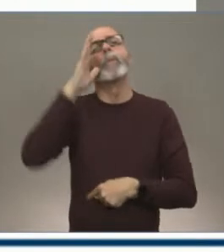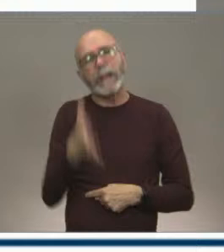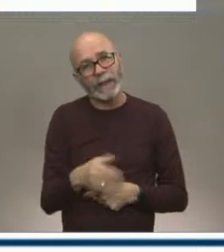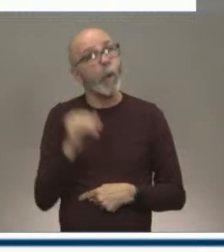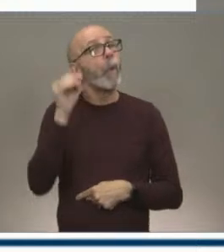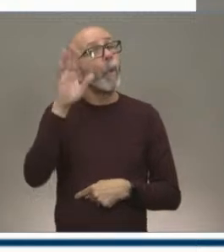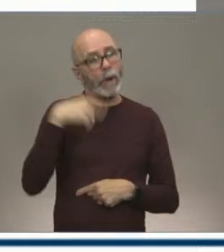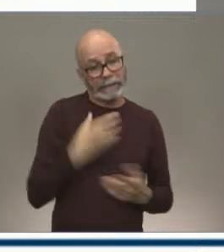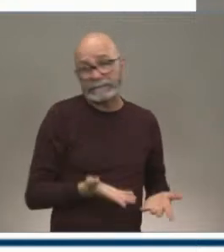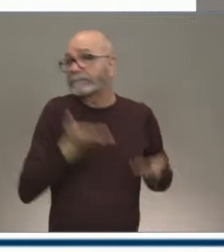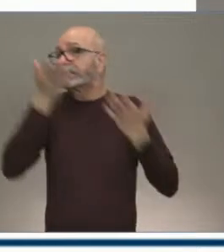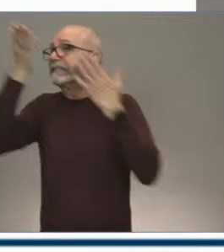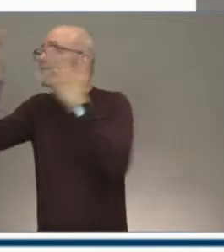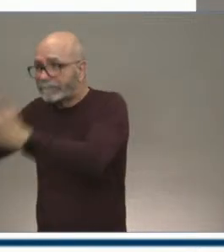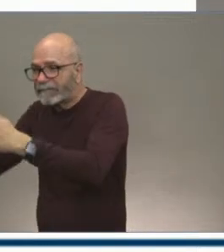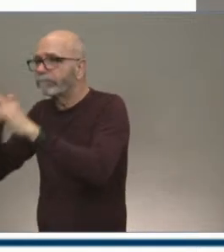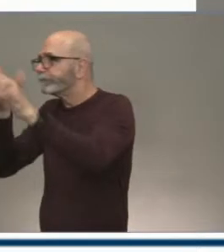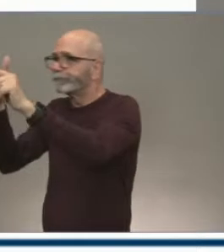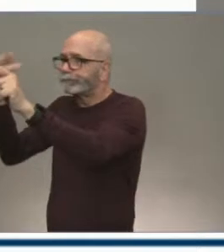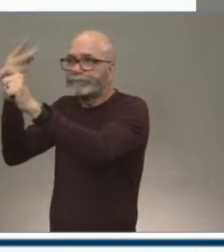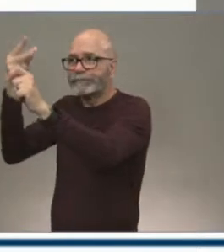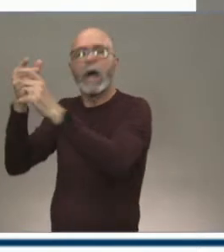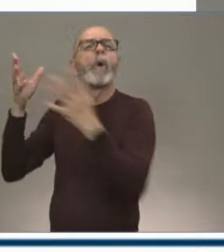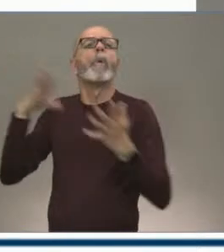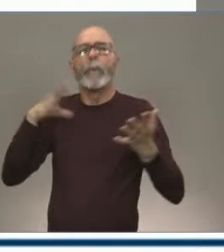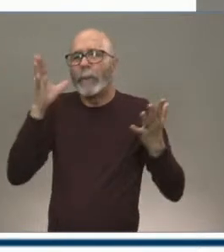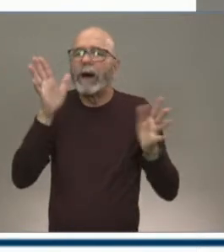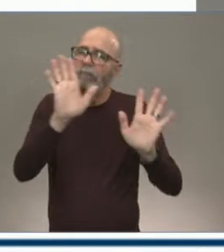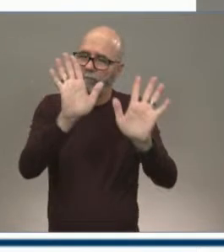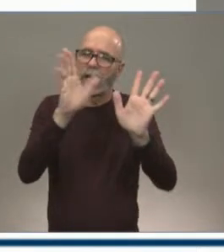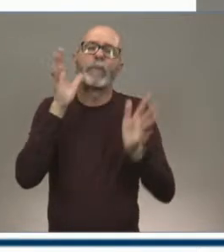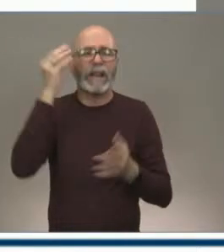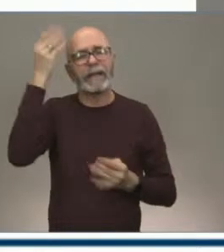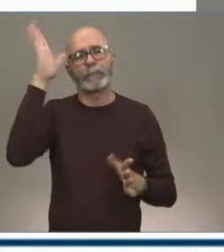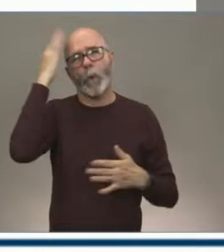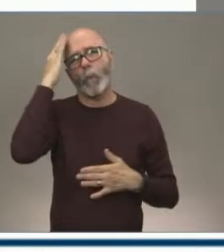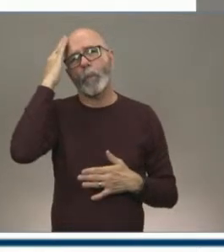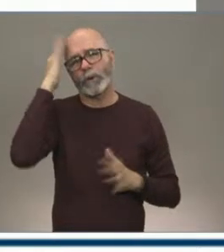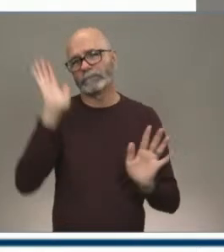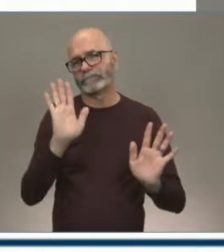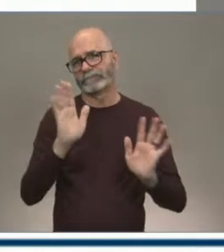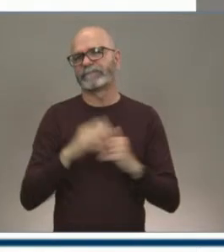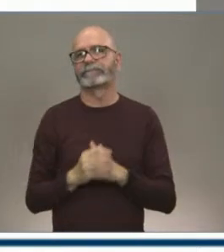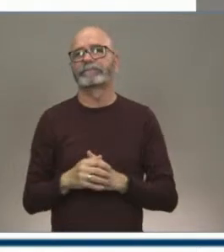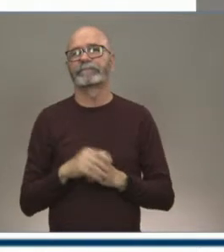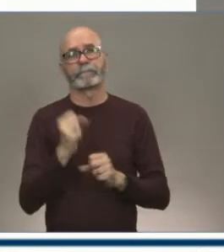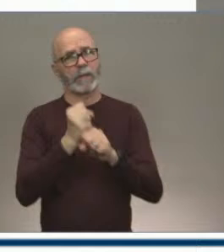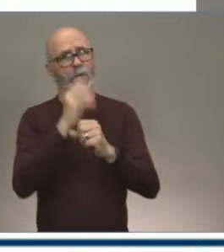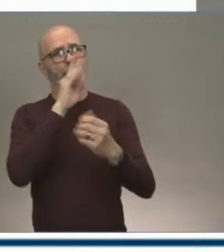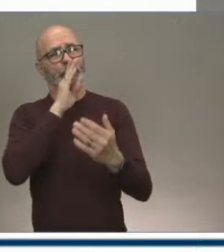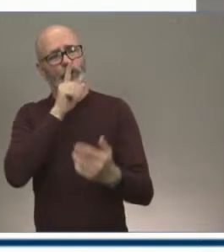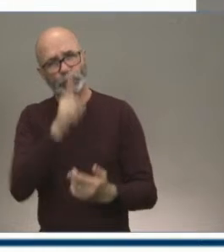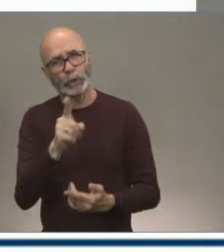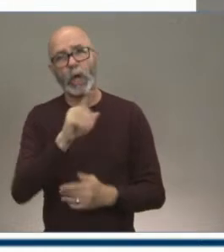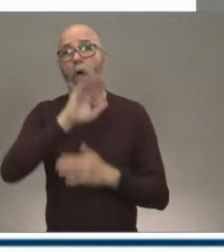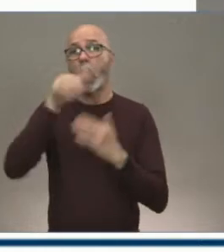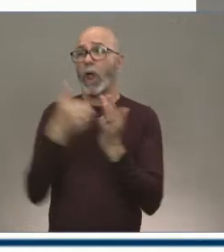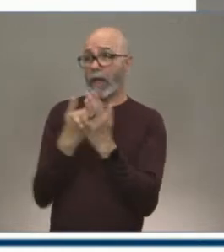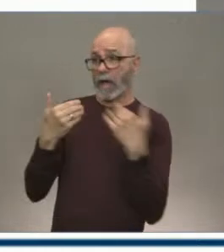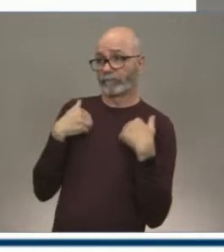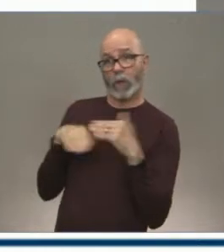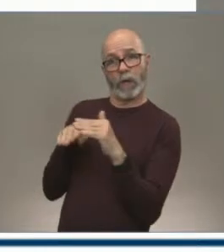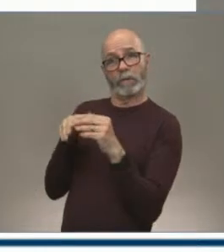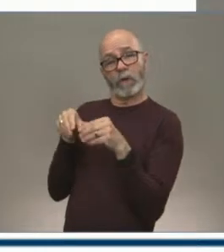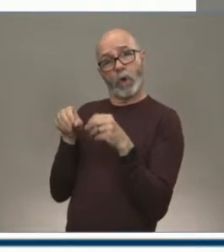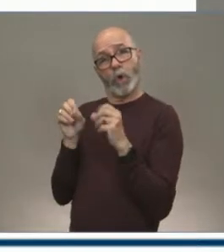that people are, we're very cognizant, making sure that everybody gets an opportunity to get vaccinated, even if they may live in a